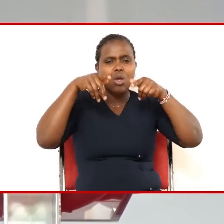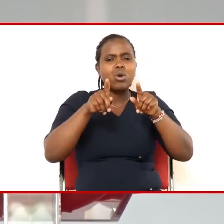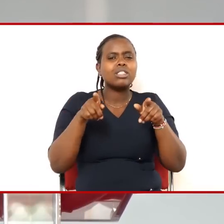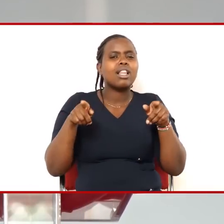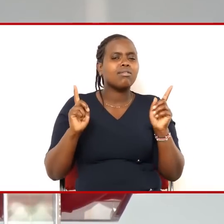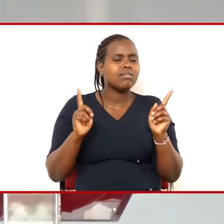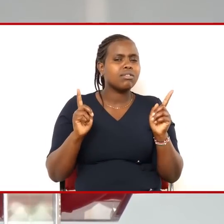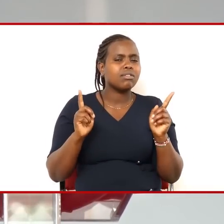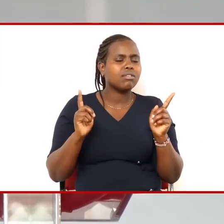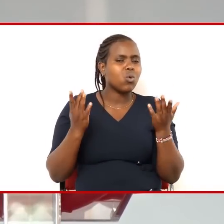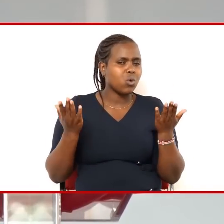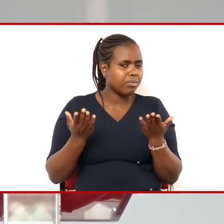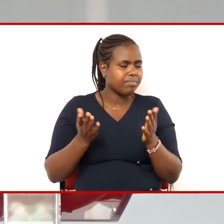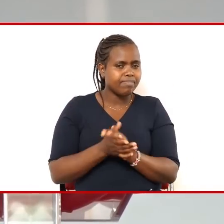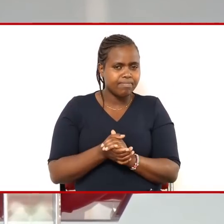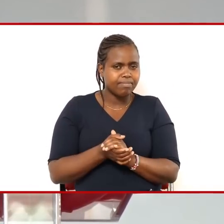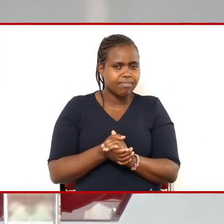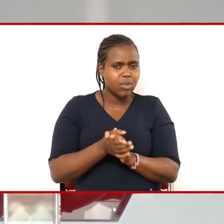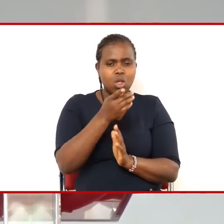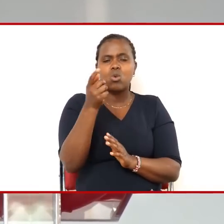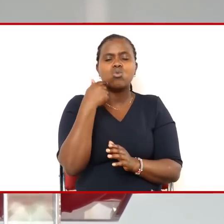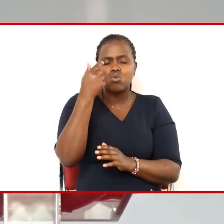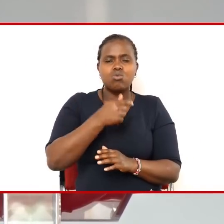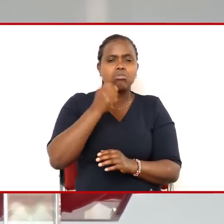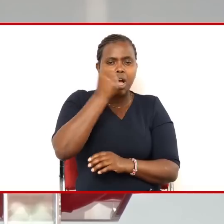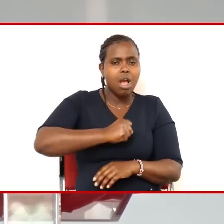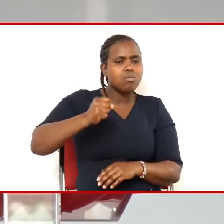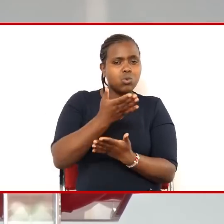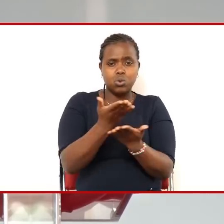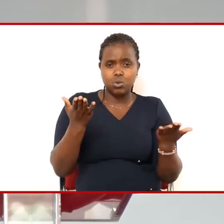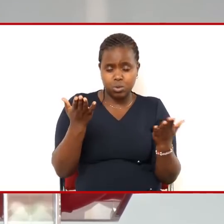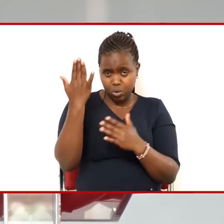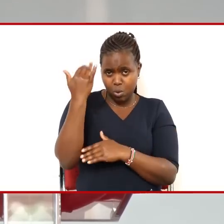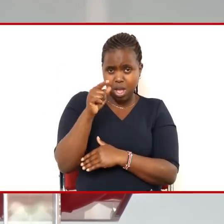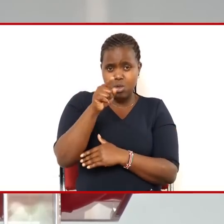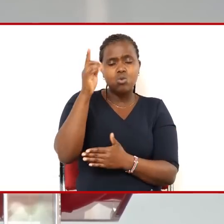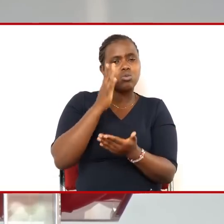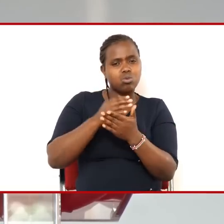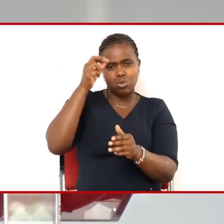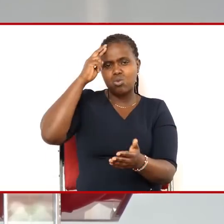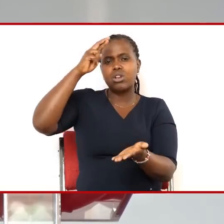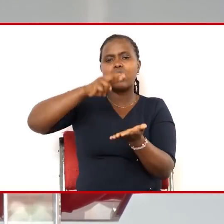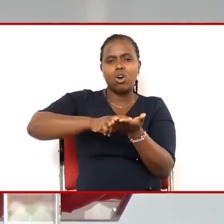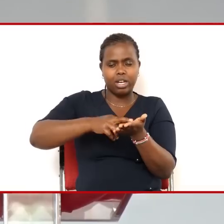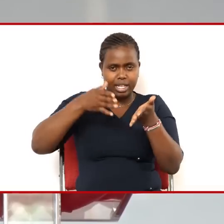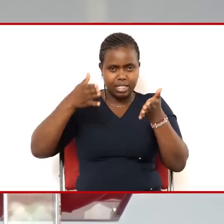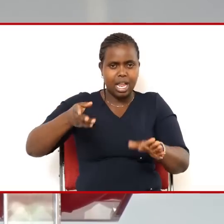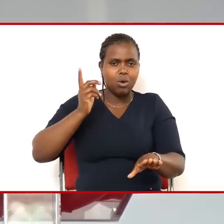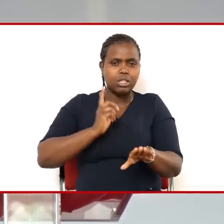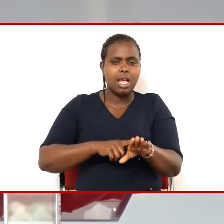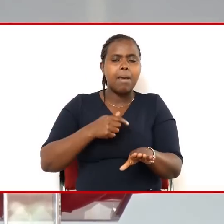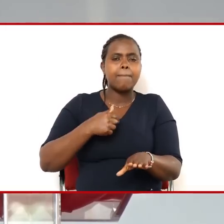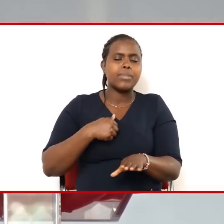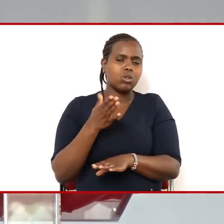yourself in those who are condemning you, because you have recognized that it is time for